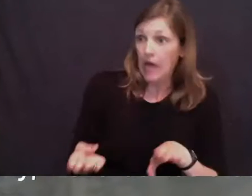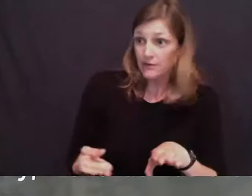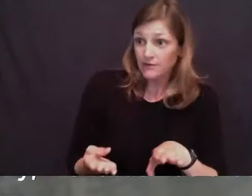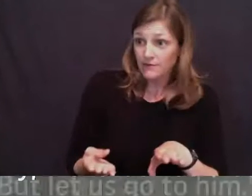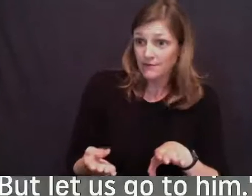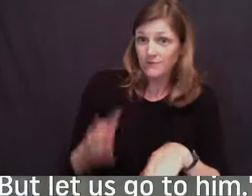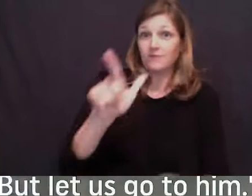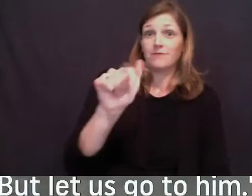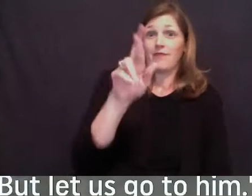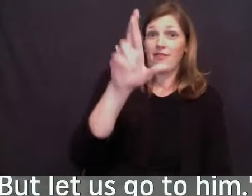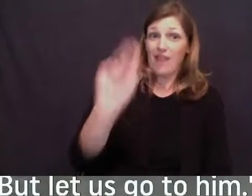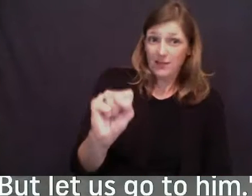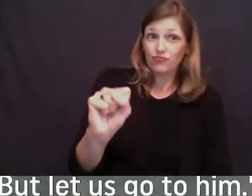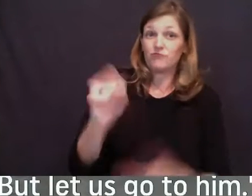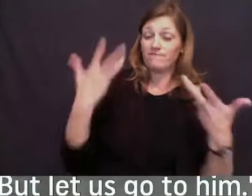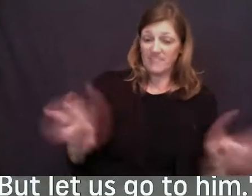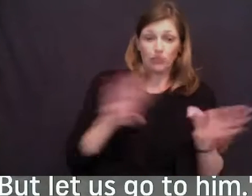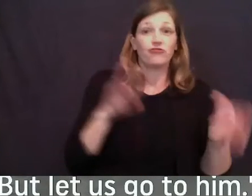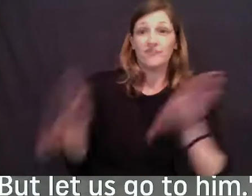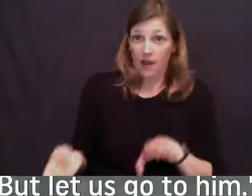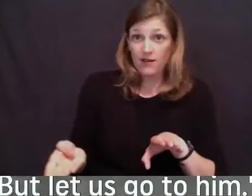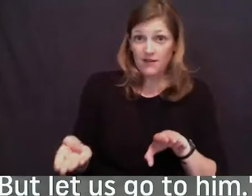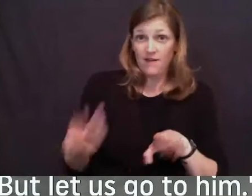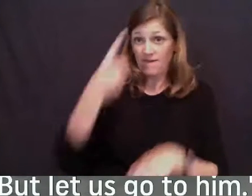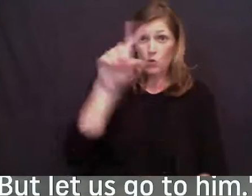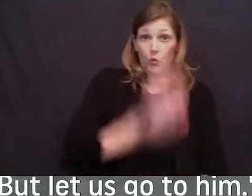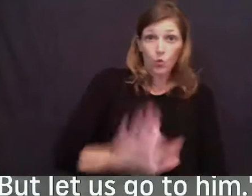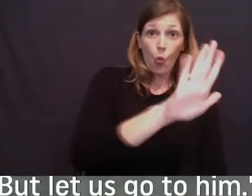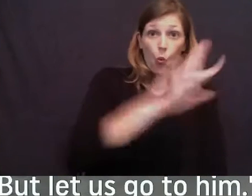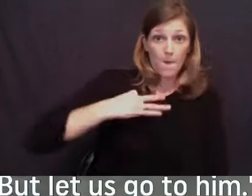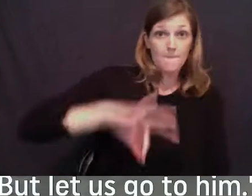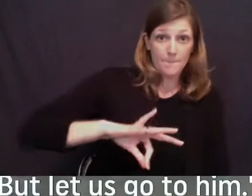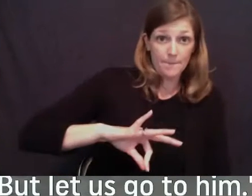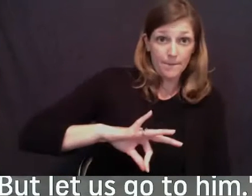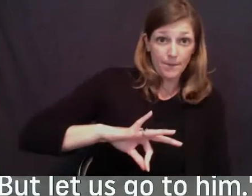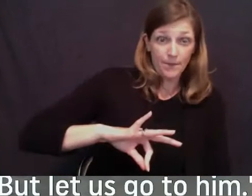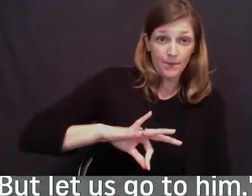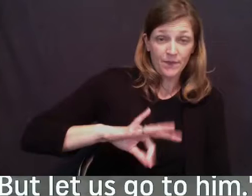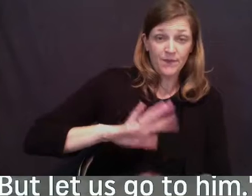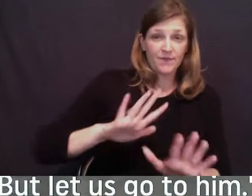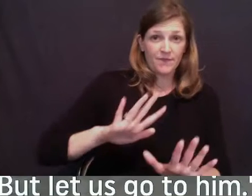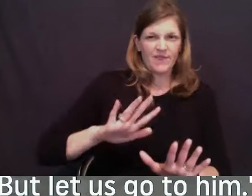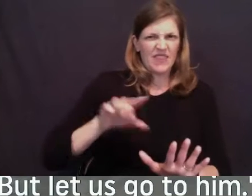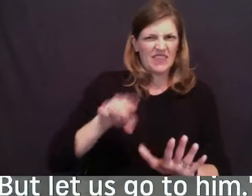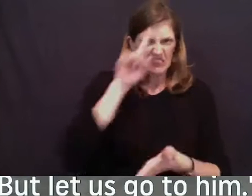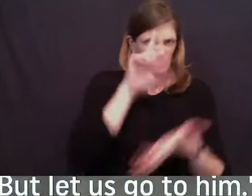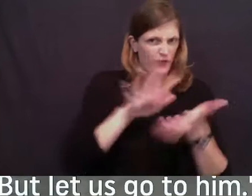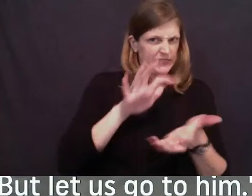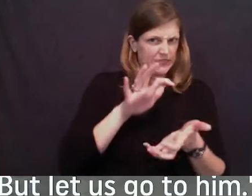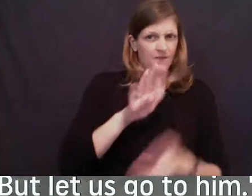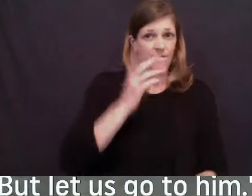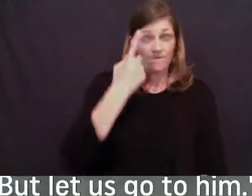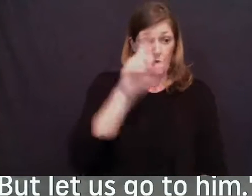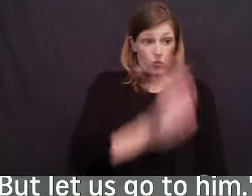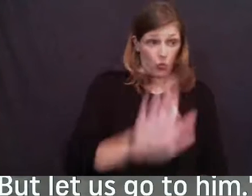14. Lazarus has died, and for your sake, this is going to be confusing. And for your sake,